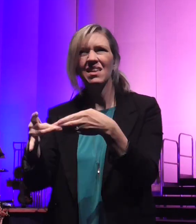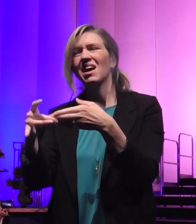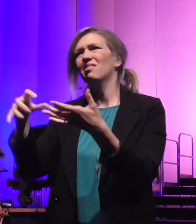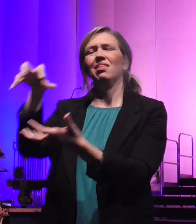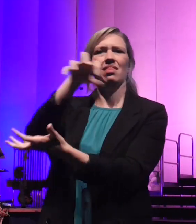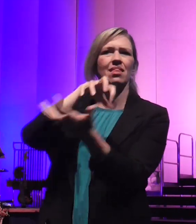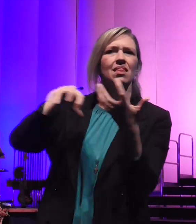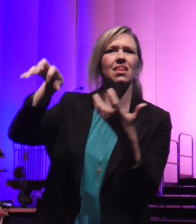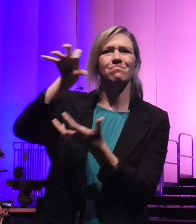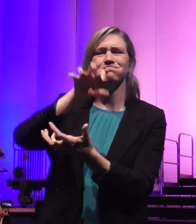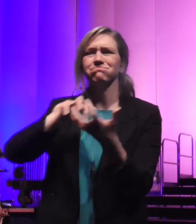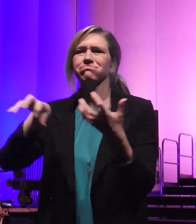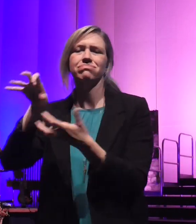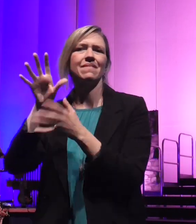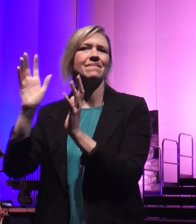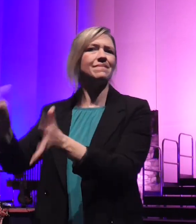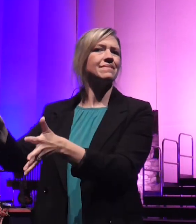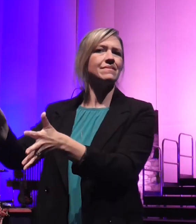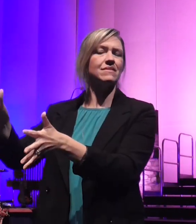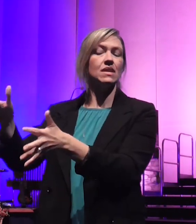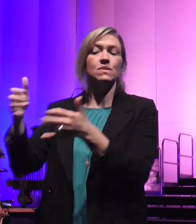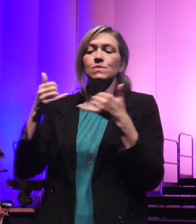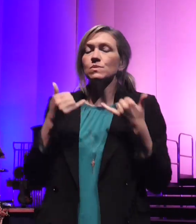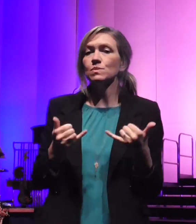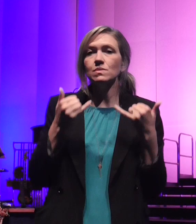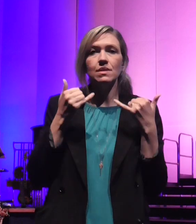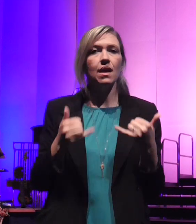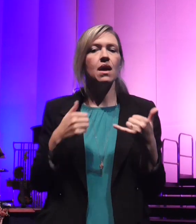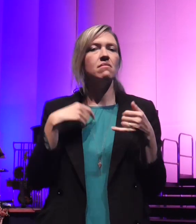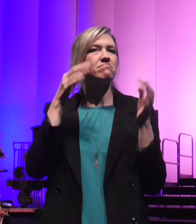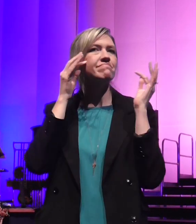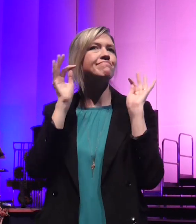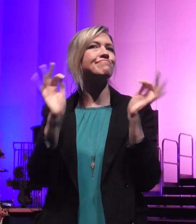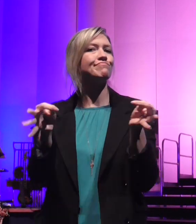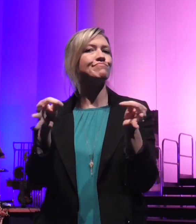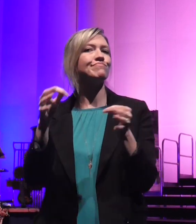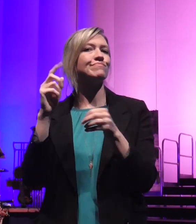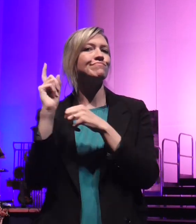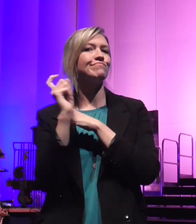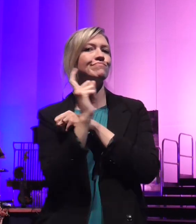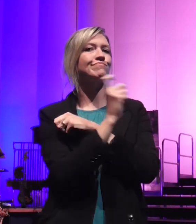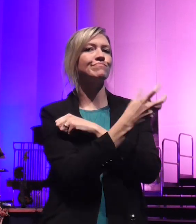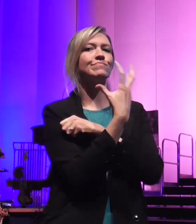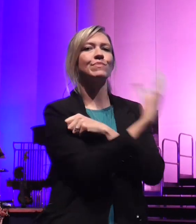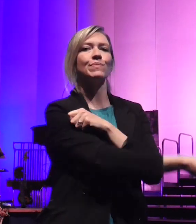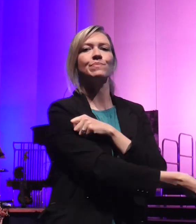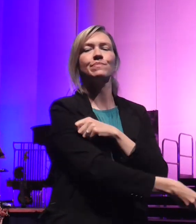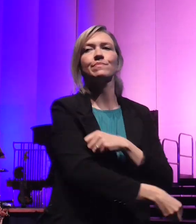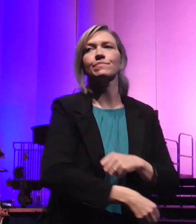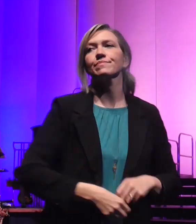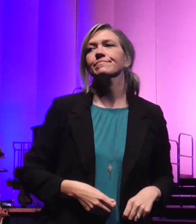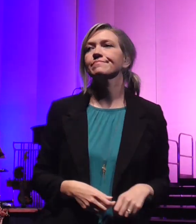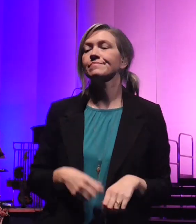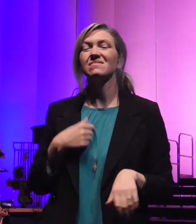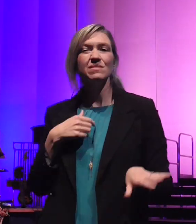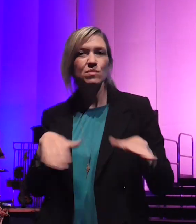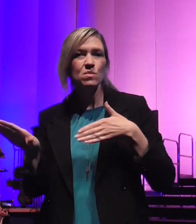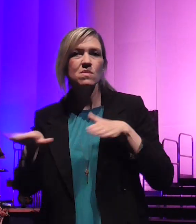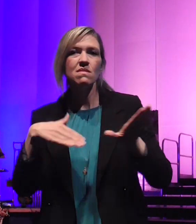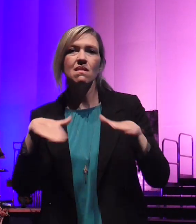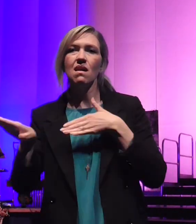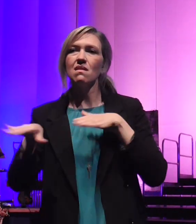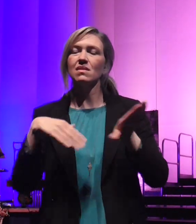that led me to confusion. Today is the day I walk away.